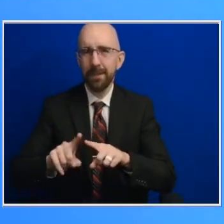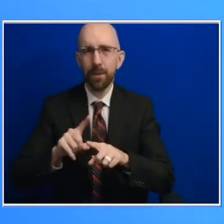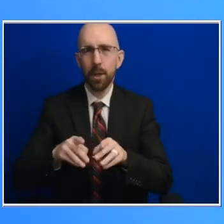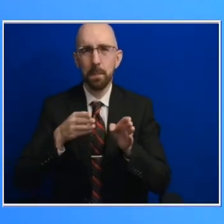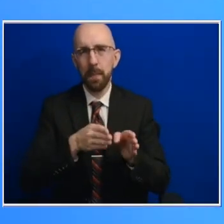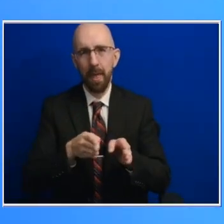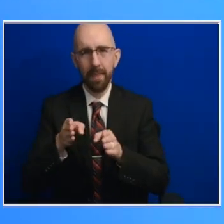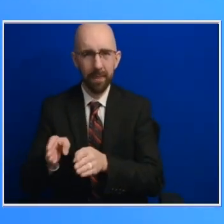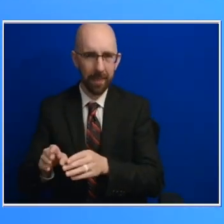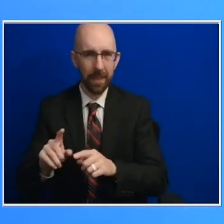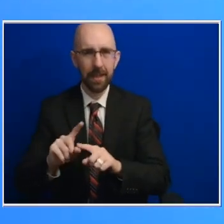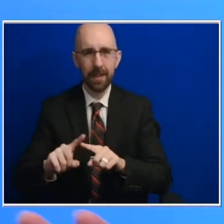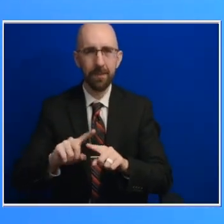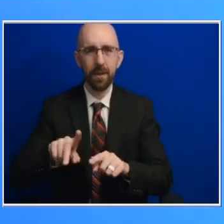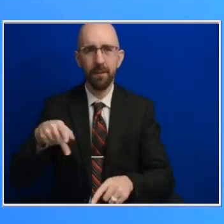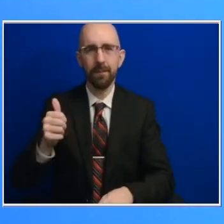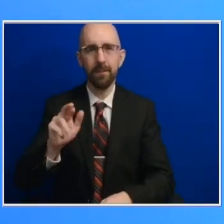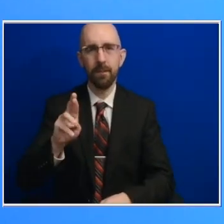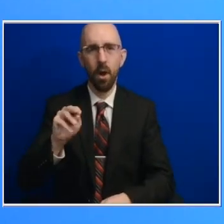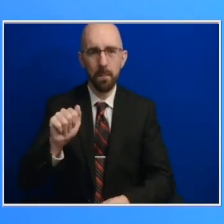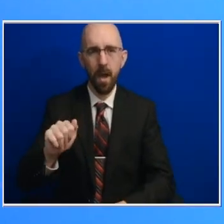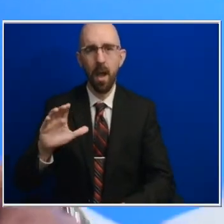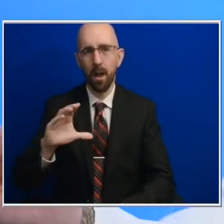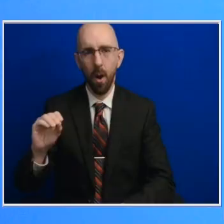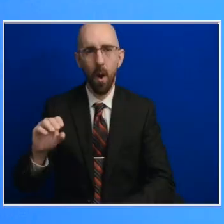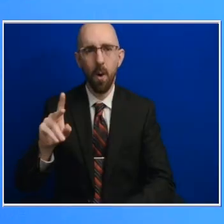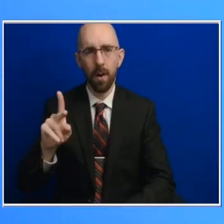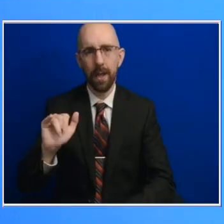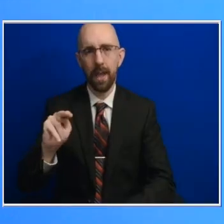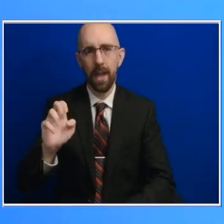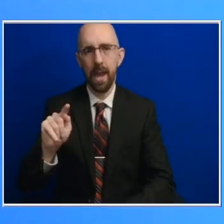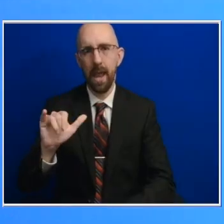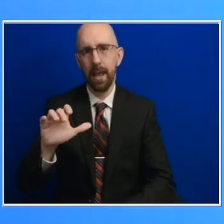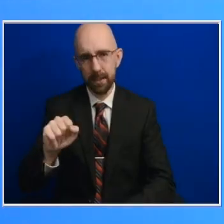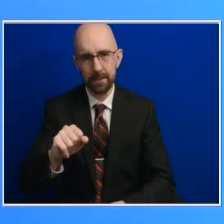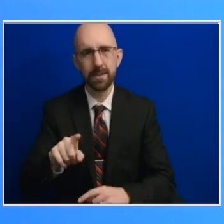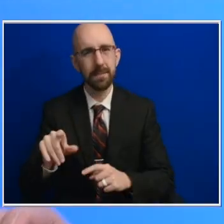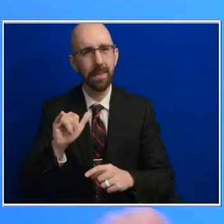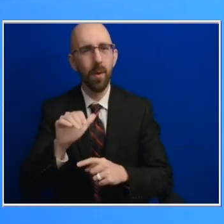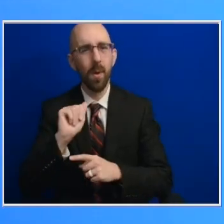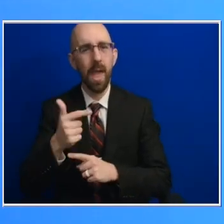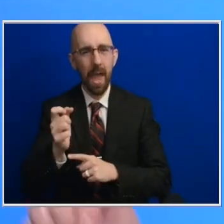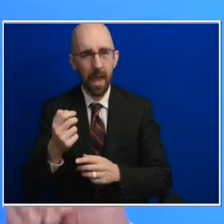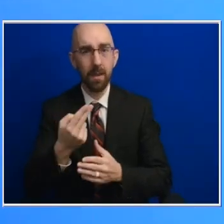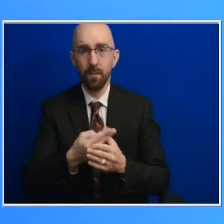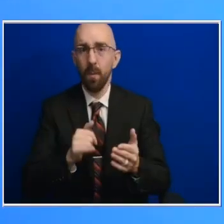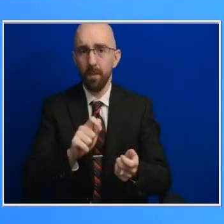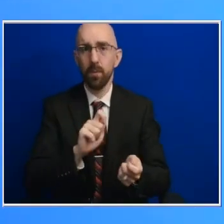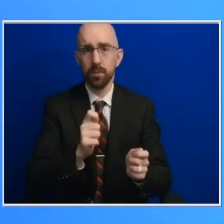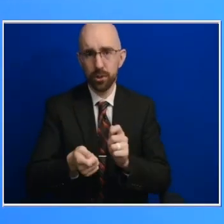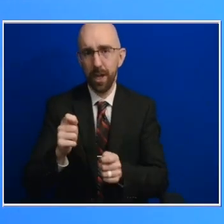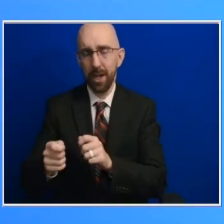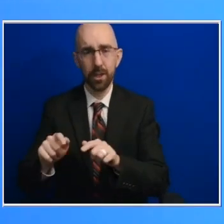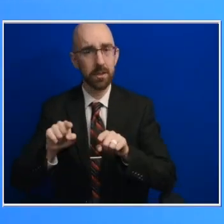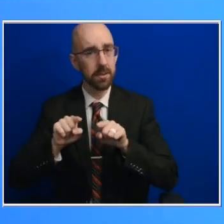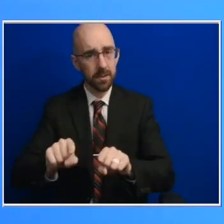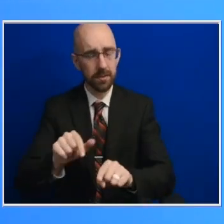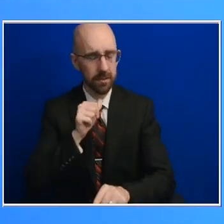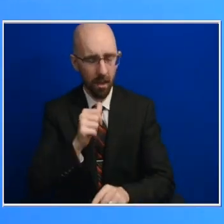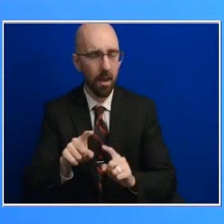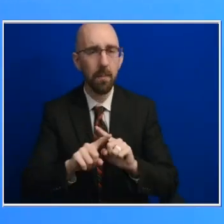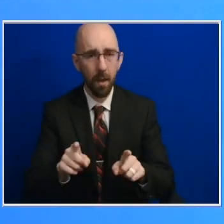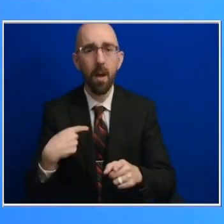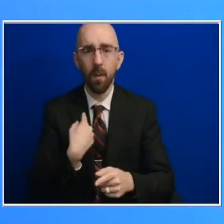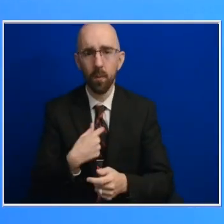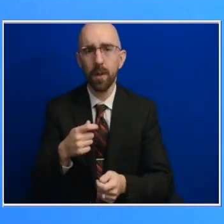of pharmacokinetics. But yes, as we age, both of those change. Not together, but they do both change, and we